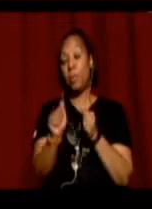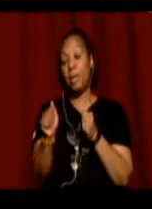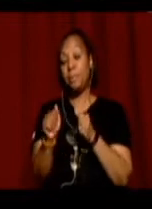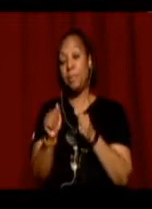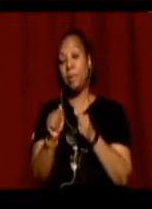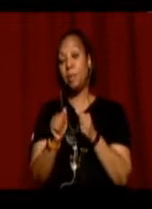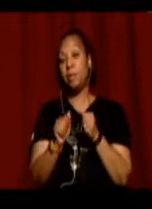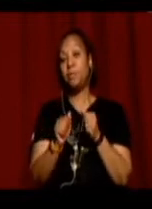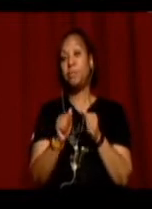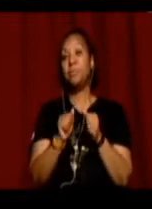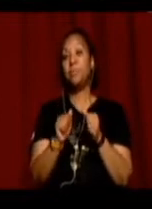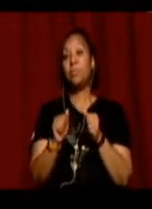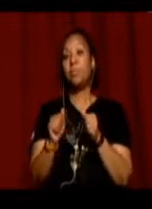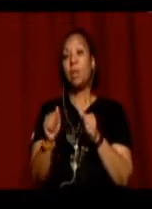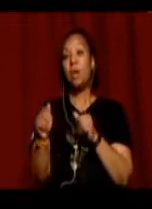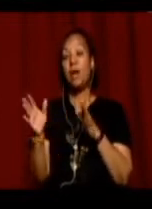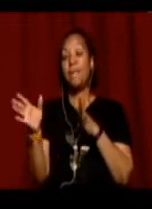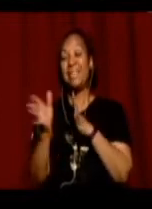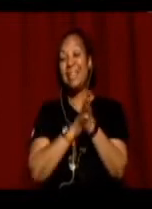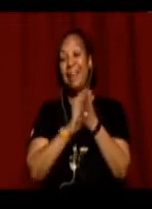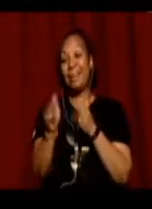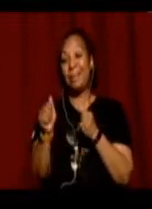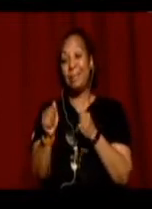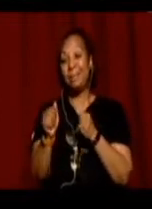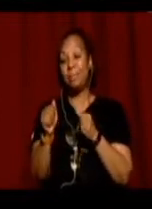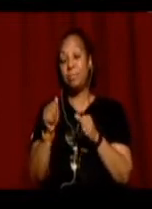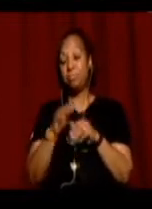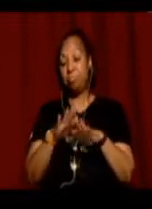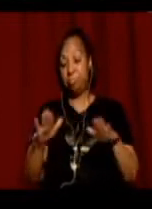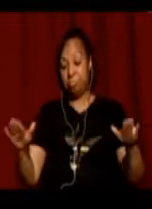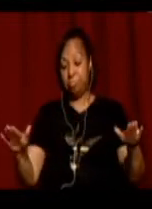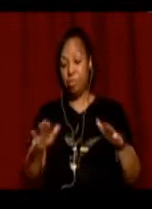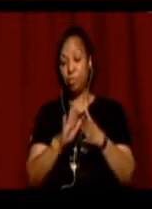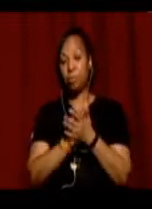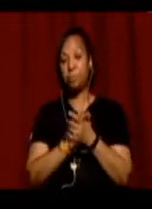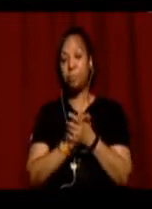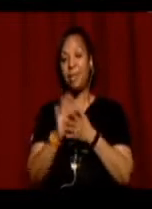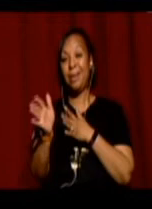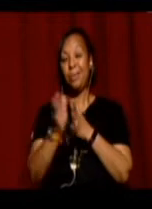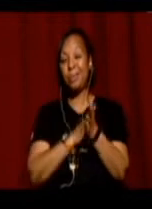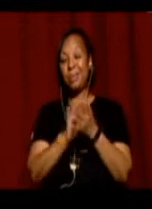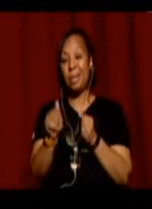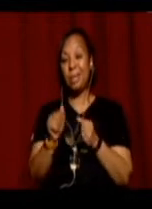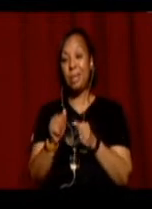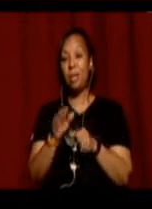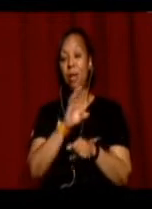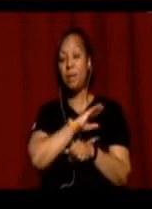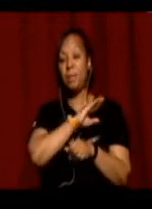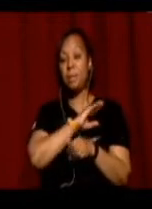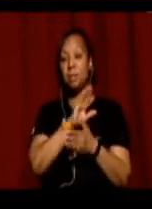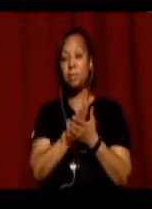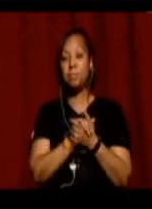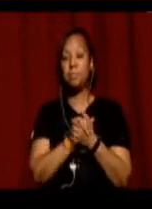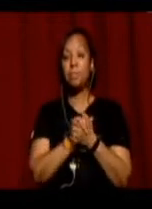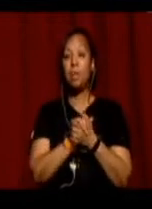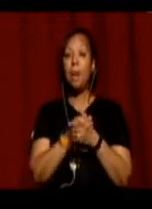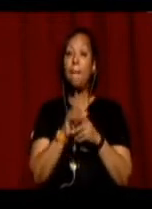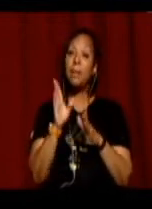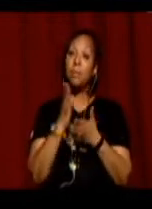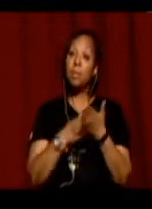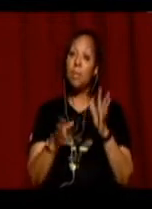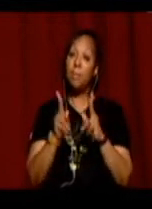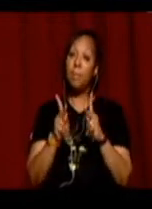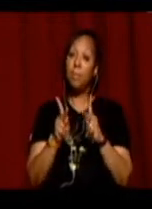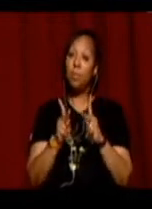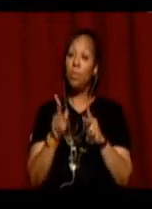accused of attacking a police officer. I mean, we mourn the deaths of everyone who succumbs to the disease, but there's some people who